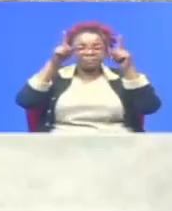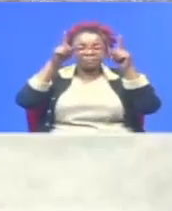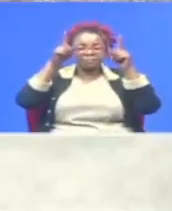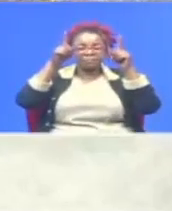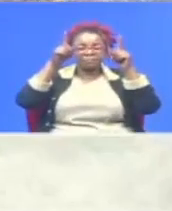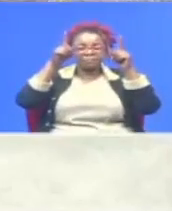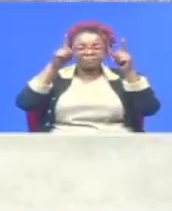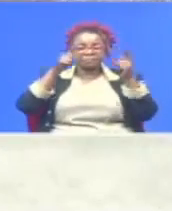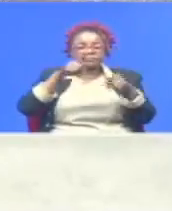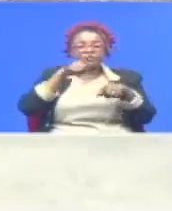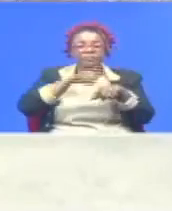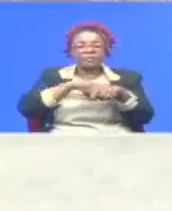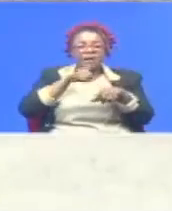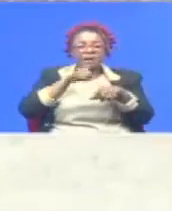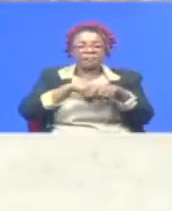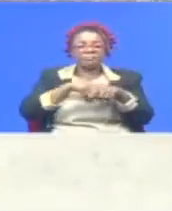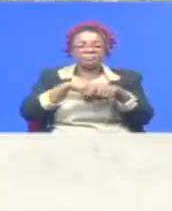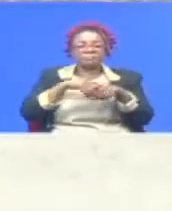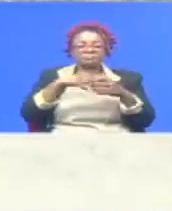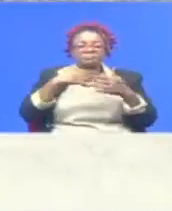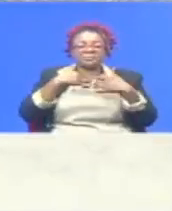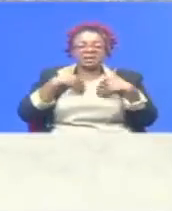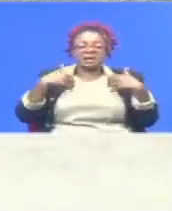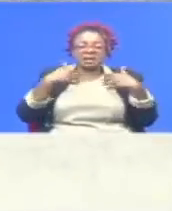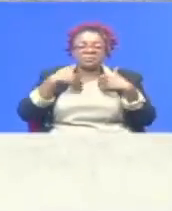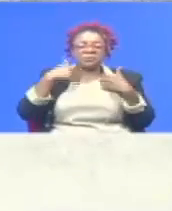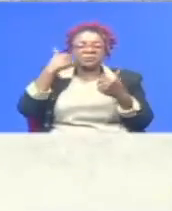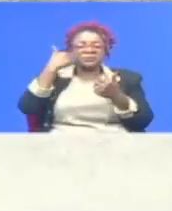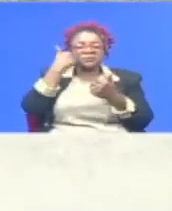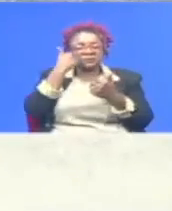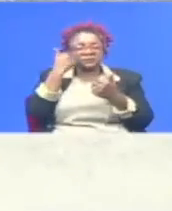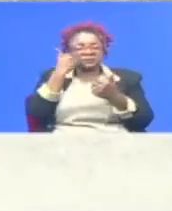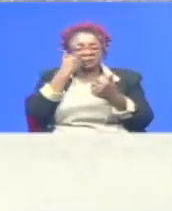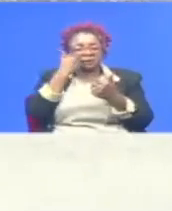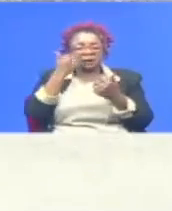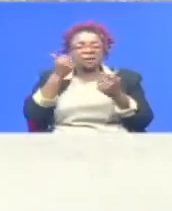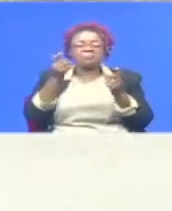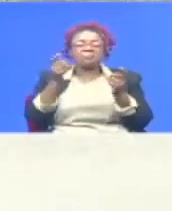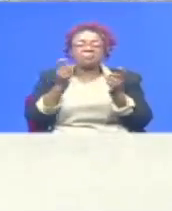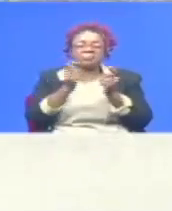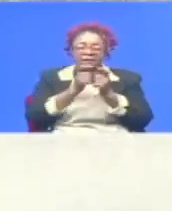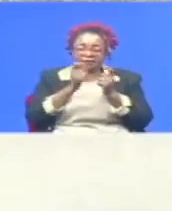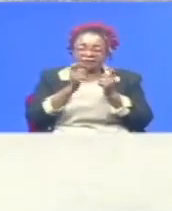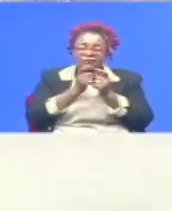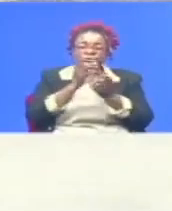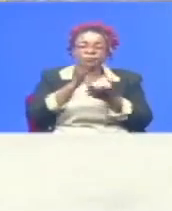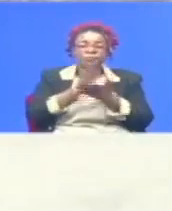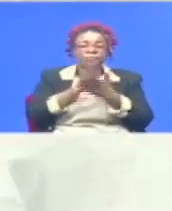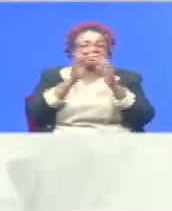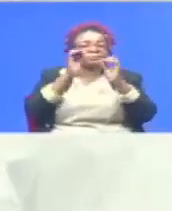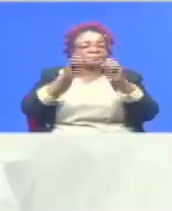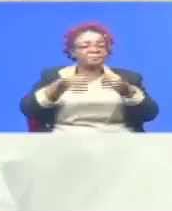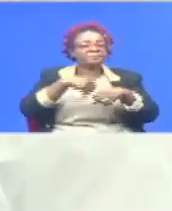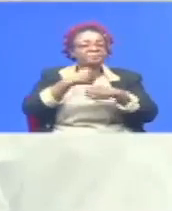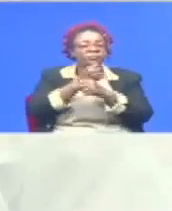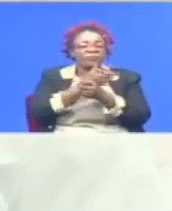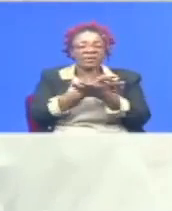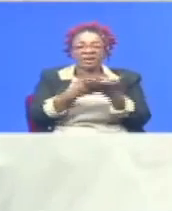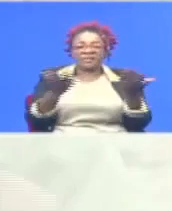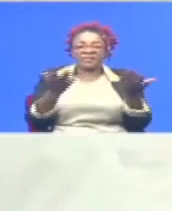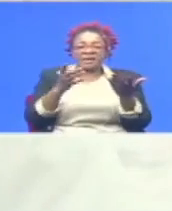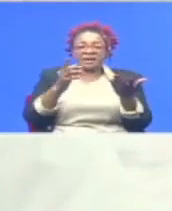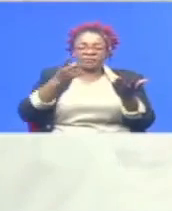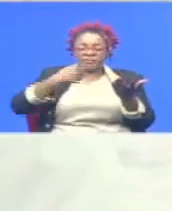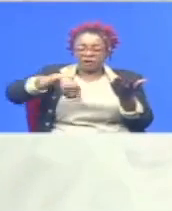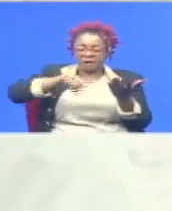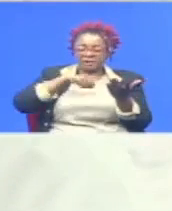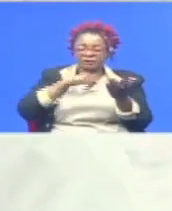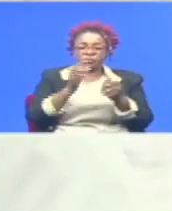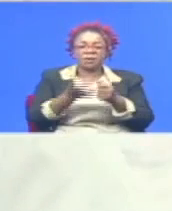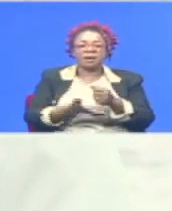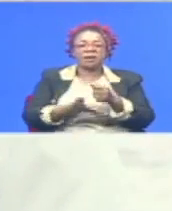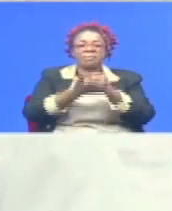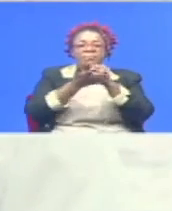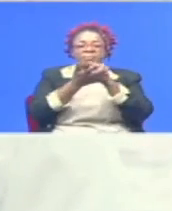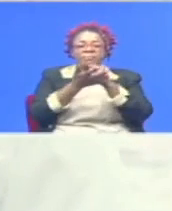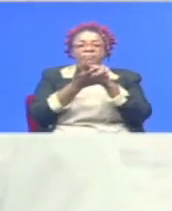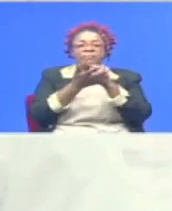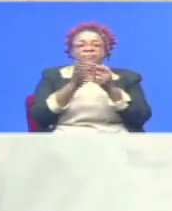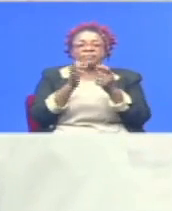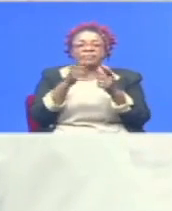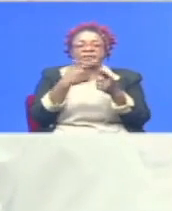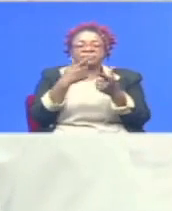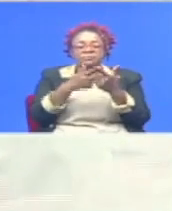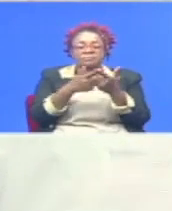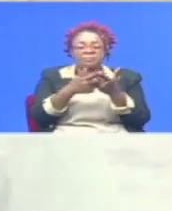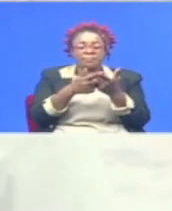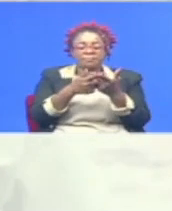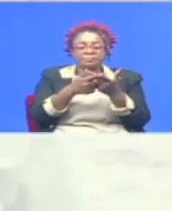When an animal is sick, it's the most painful part for them, and they can do anything. And for us, while we are trying to help them, they tend us to.